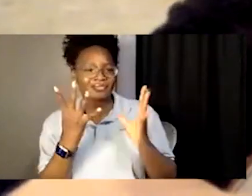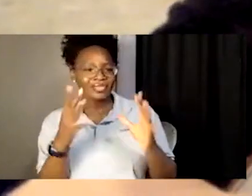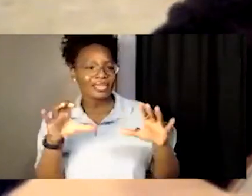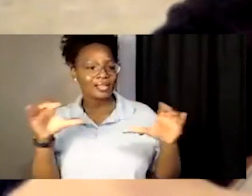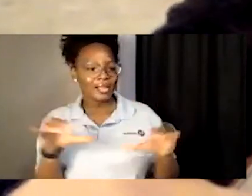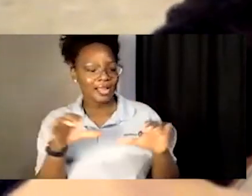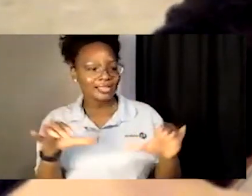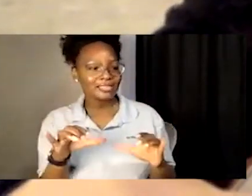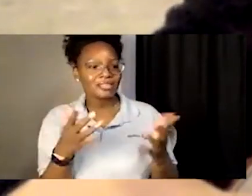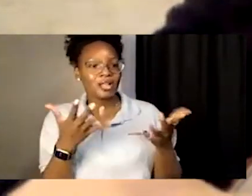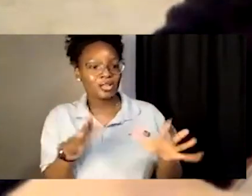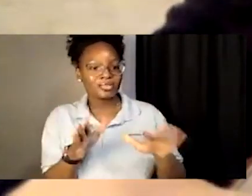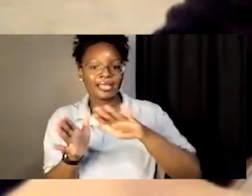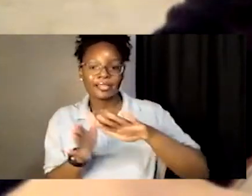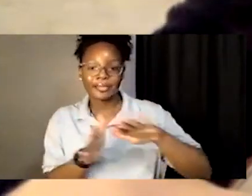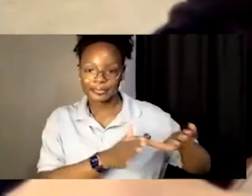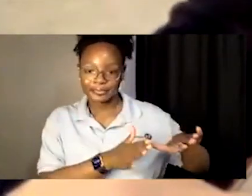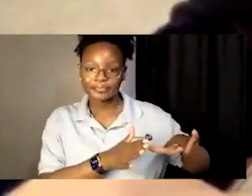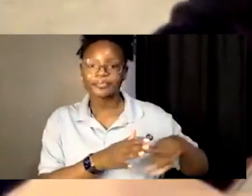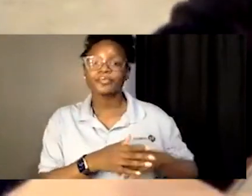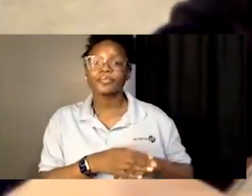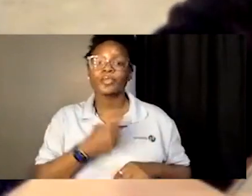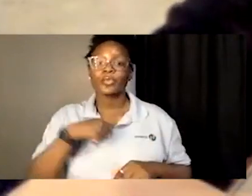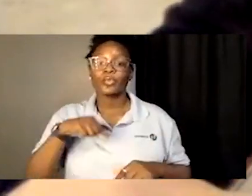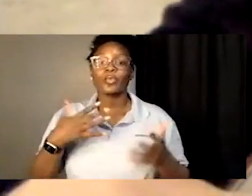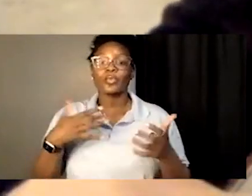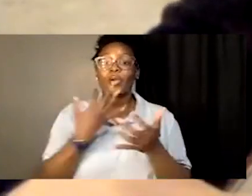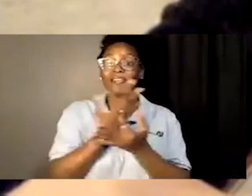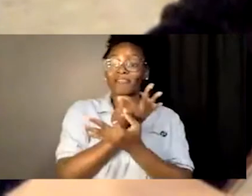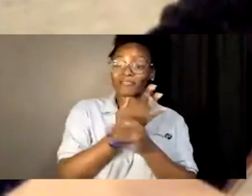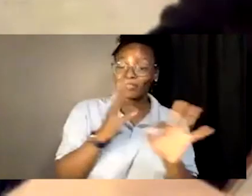to freedom, equality, and justice for all.